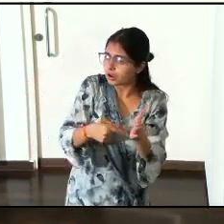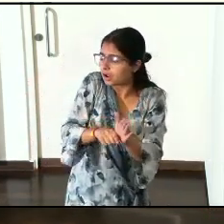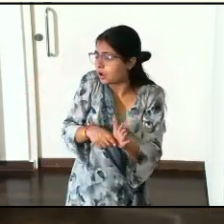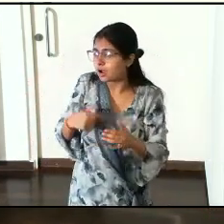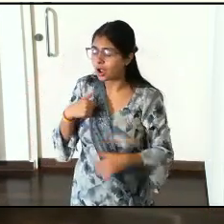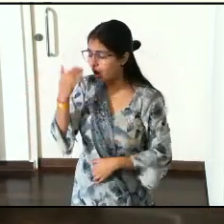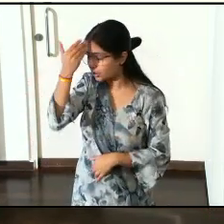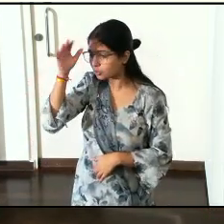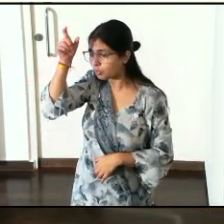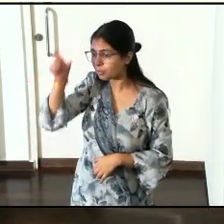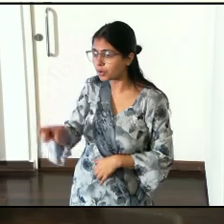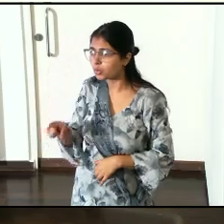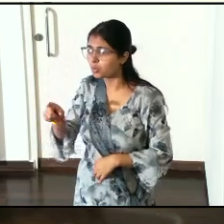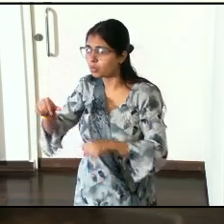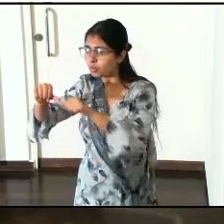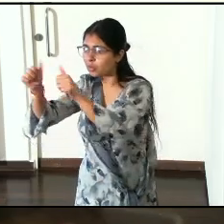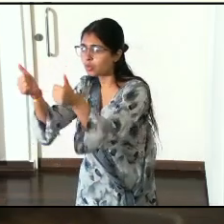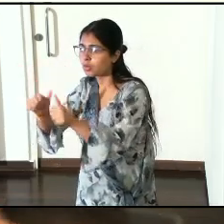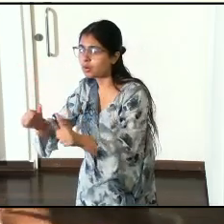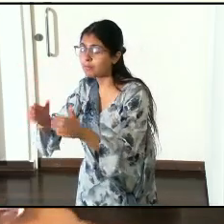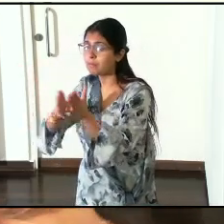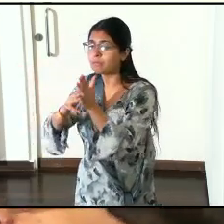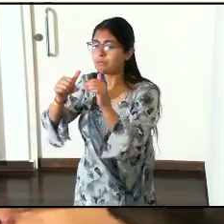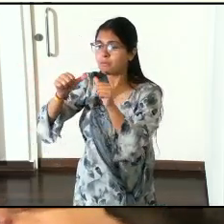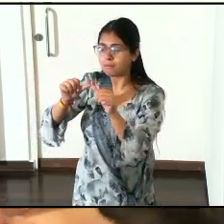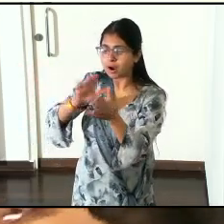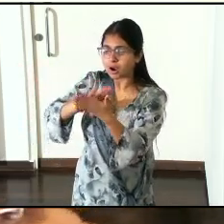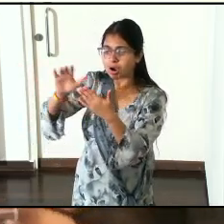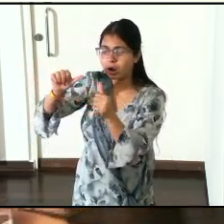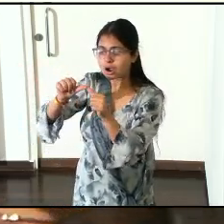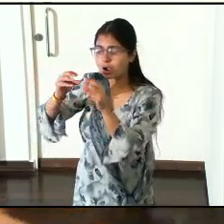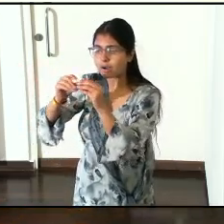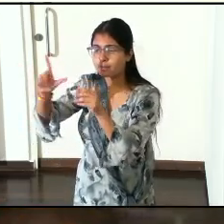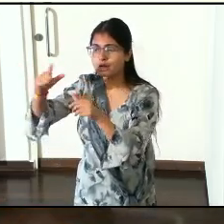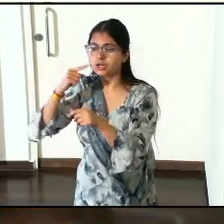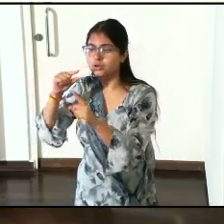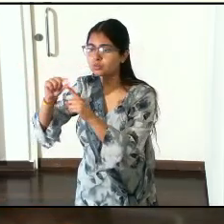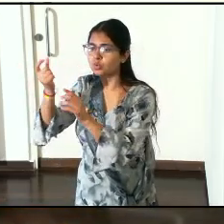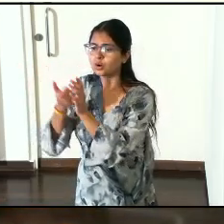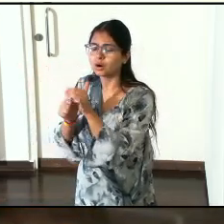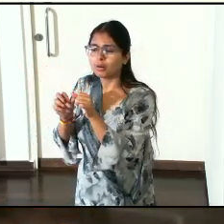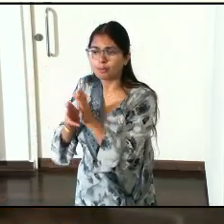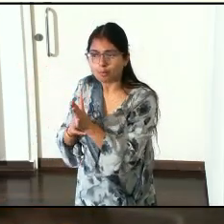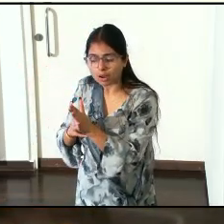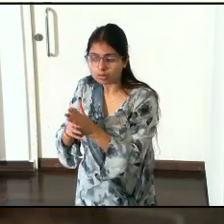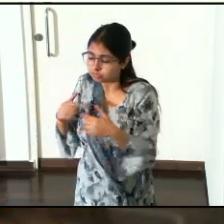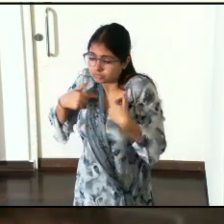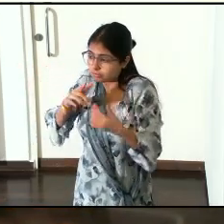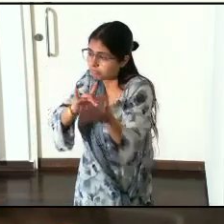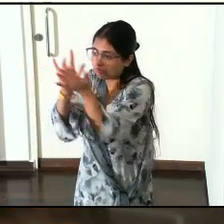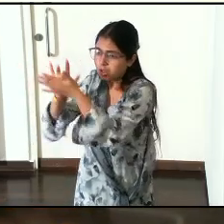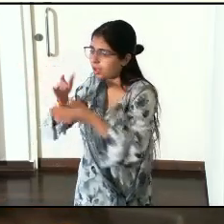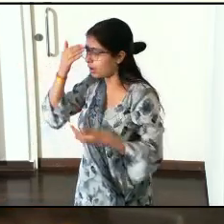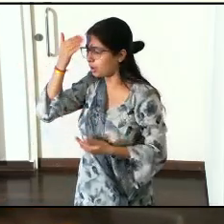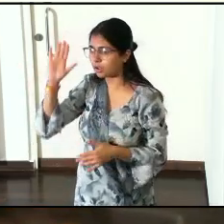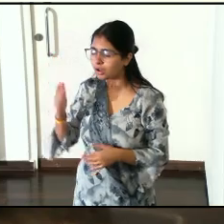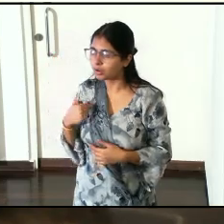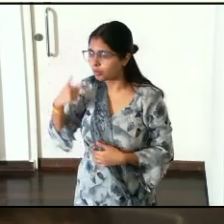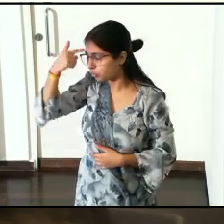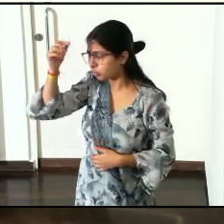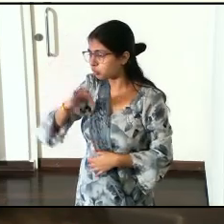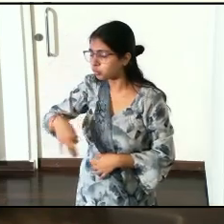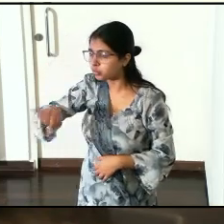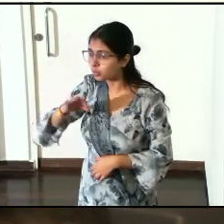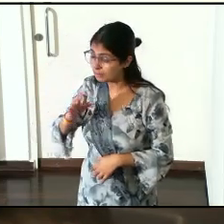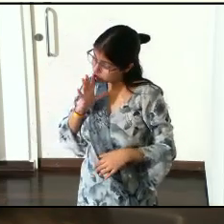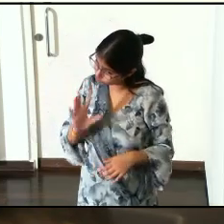who did the sculptures of Mahabalipuram, but that doesn't take away from their credibility. They're there, we see them,